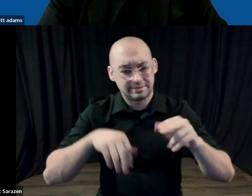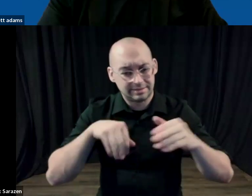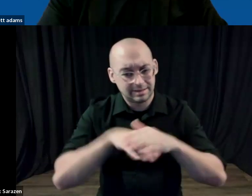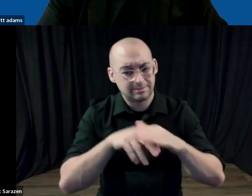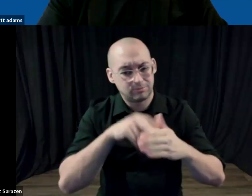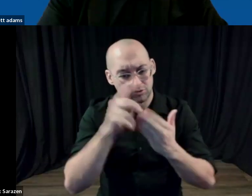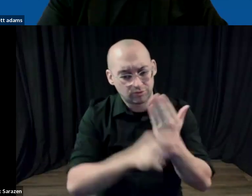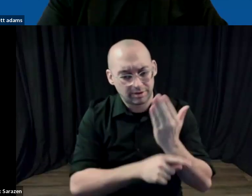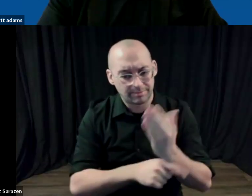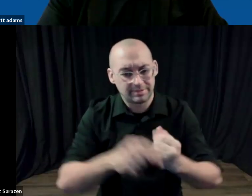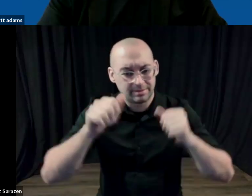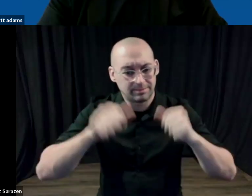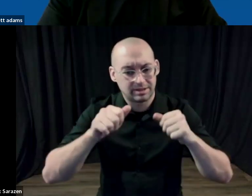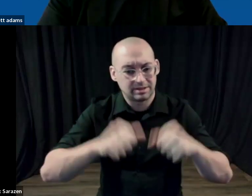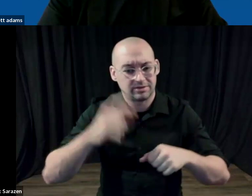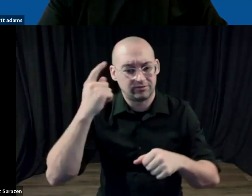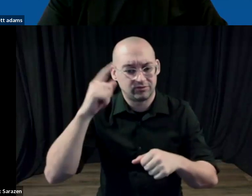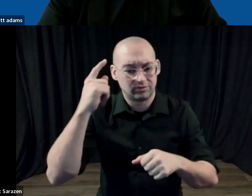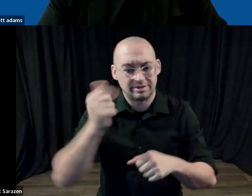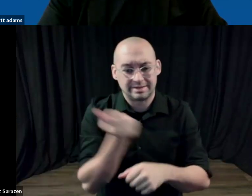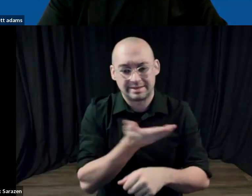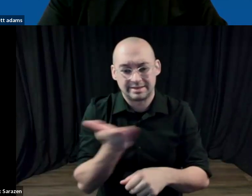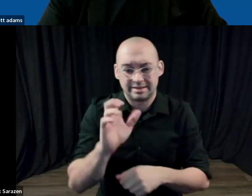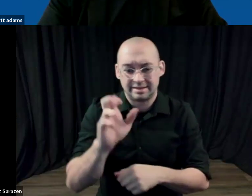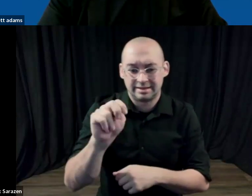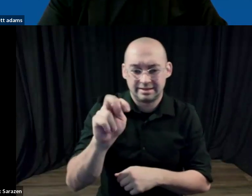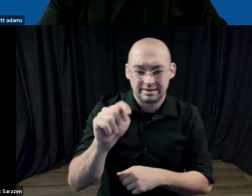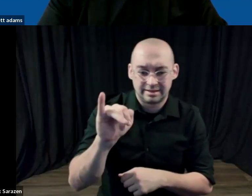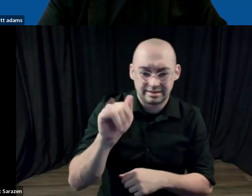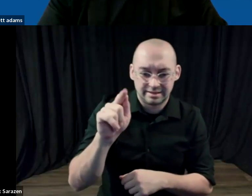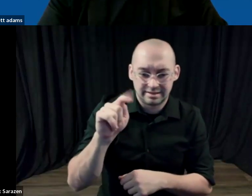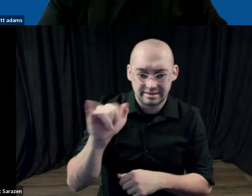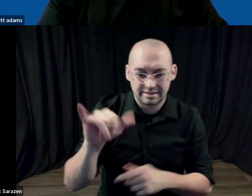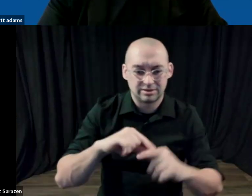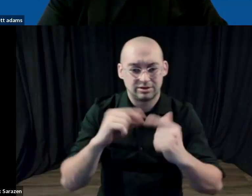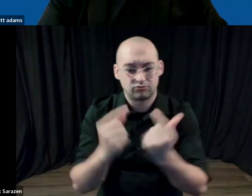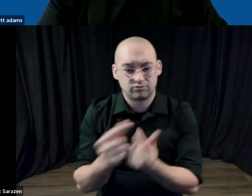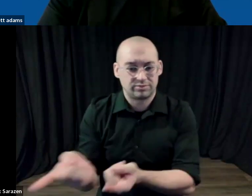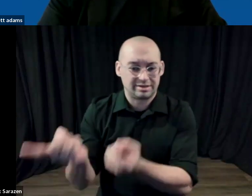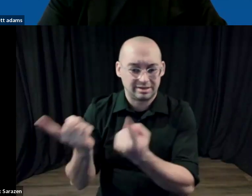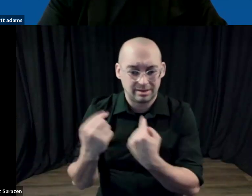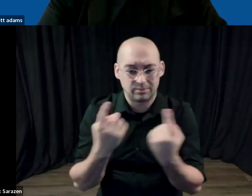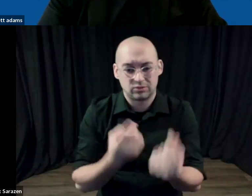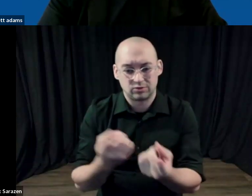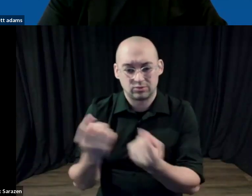ability for an entity and a coalition to come in and do a joint application